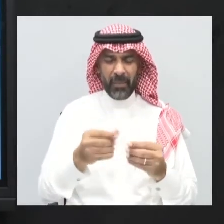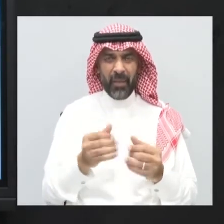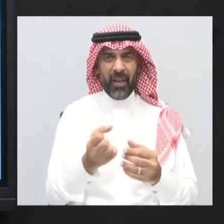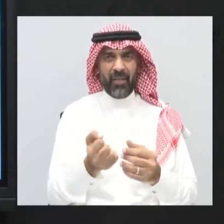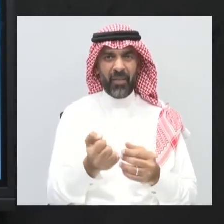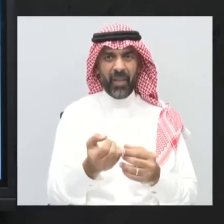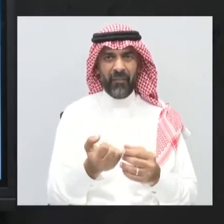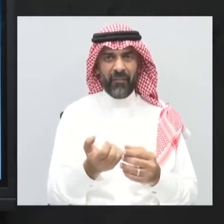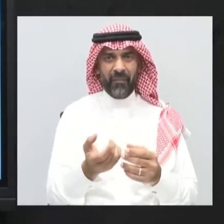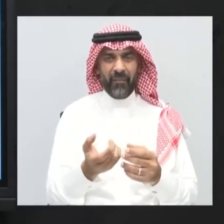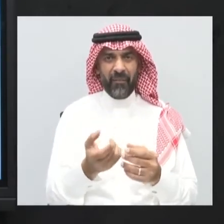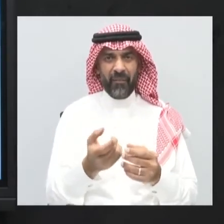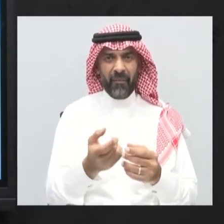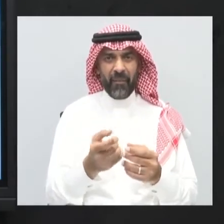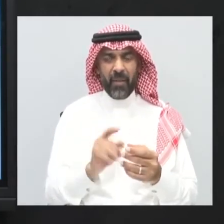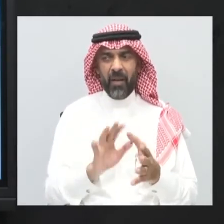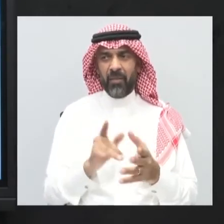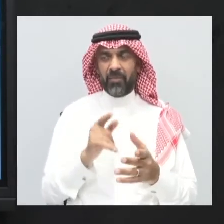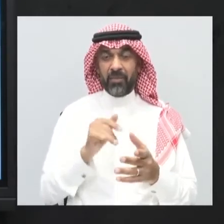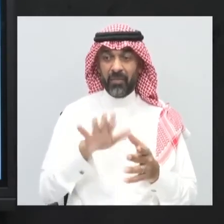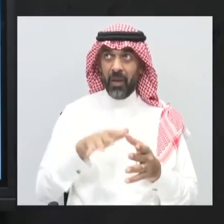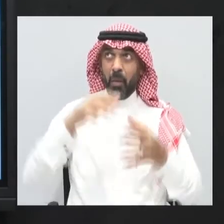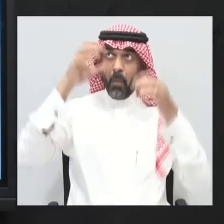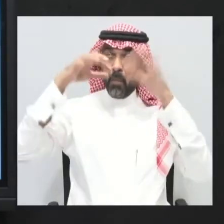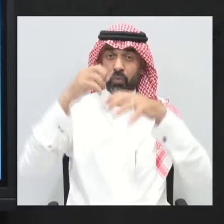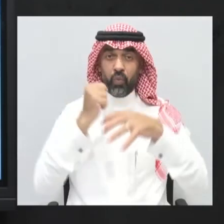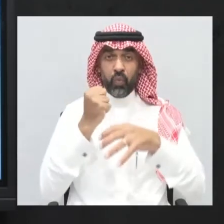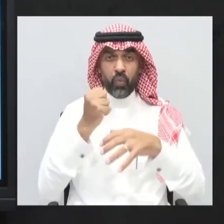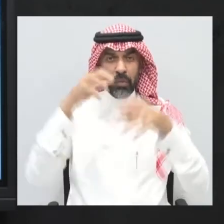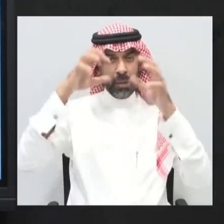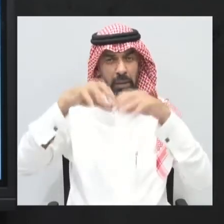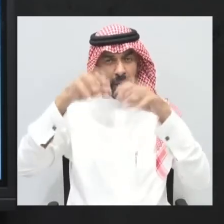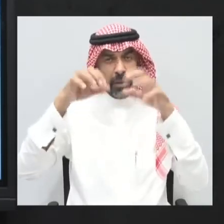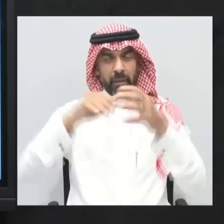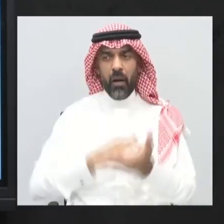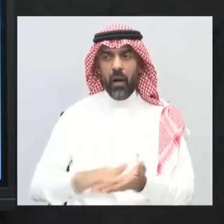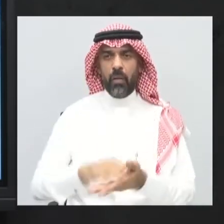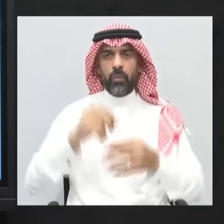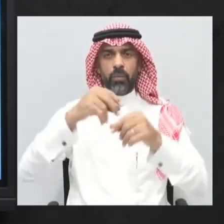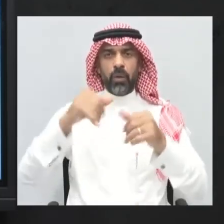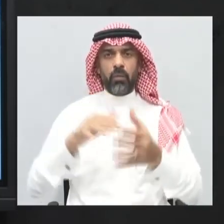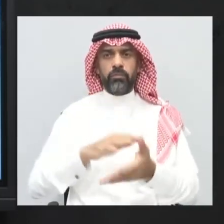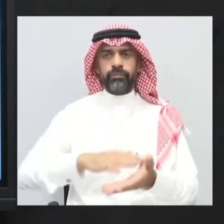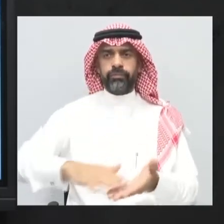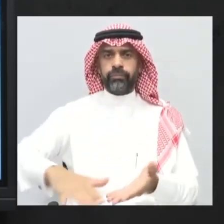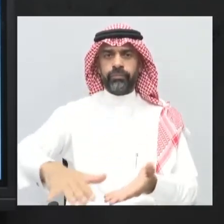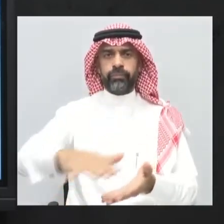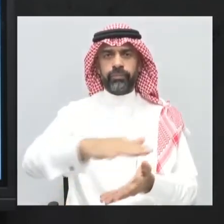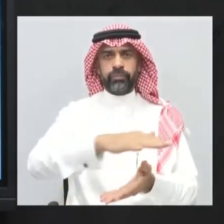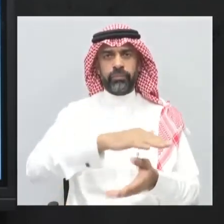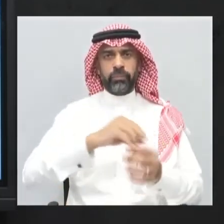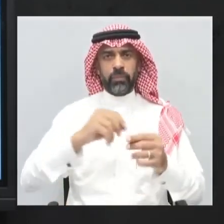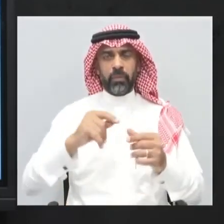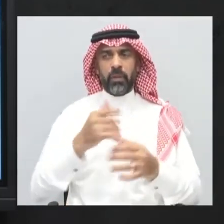on the ground got all wet. There was a lot of rain, so the soil became very soft. This